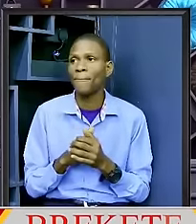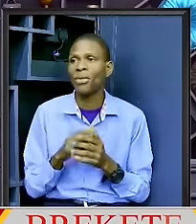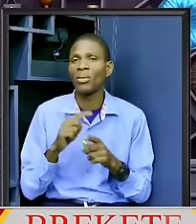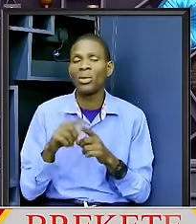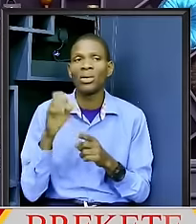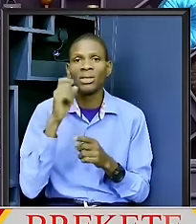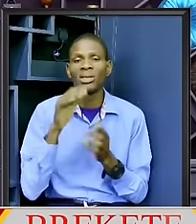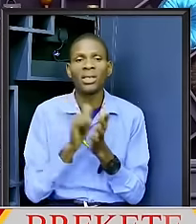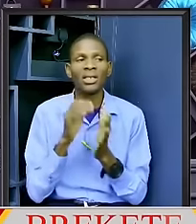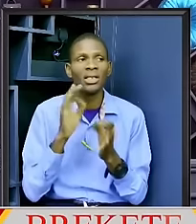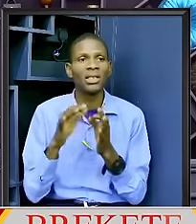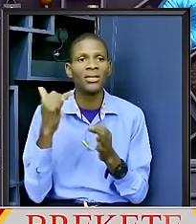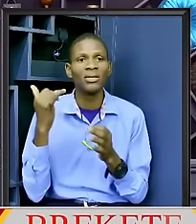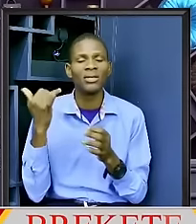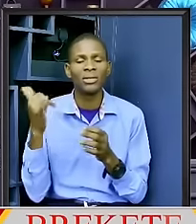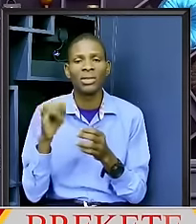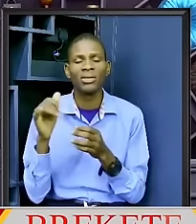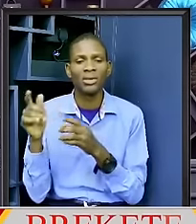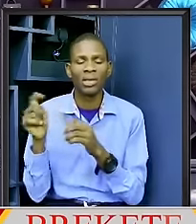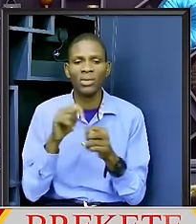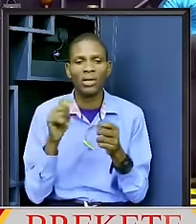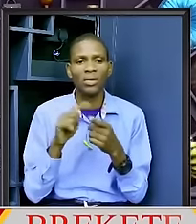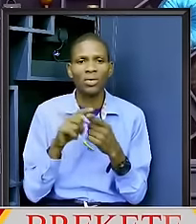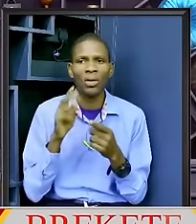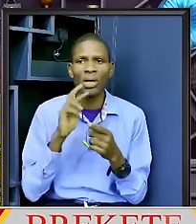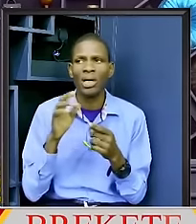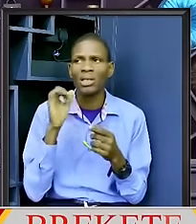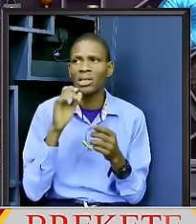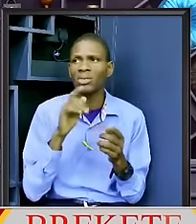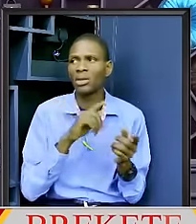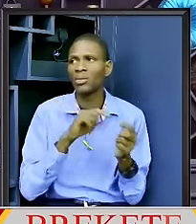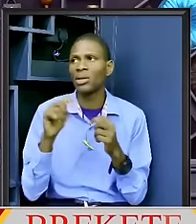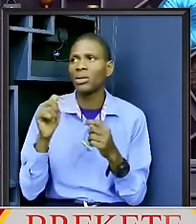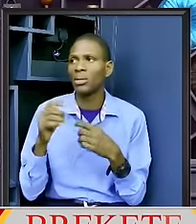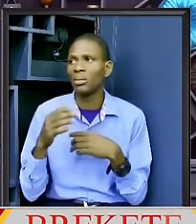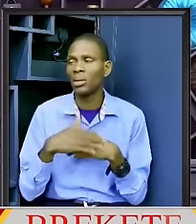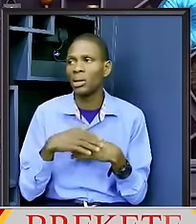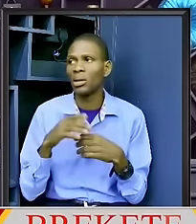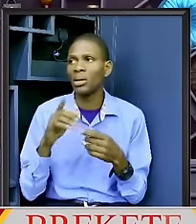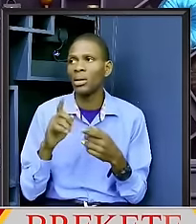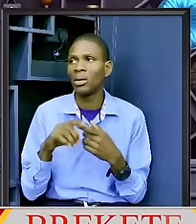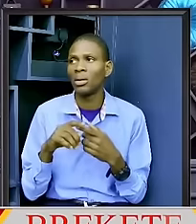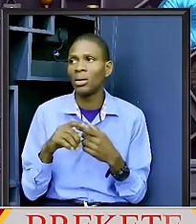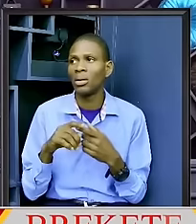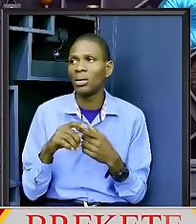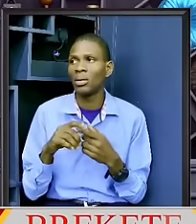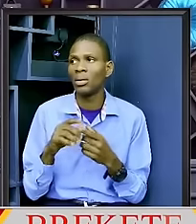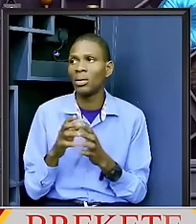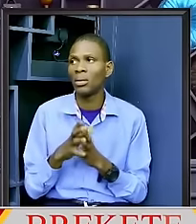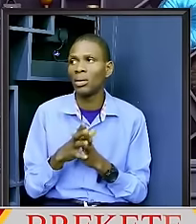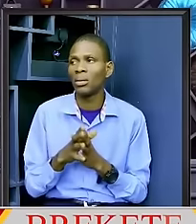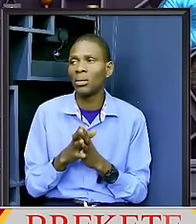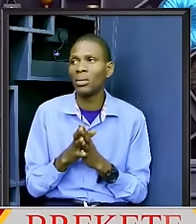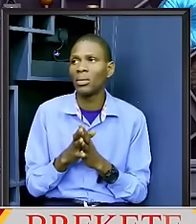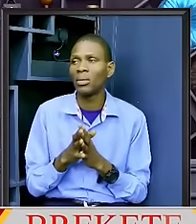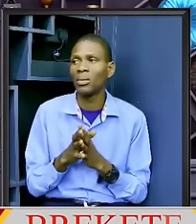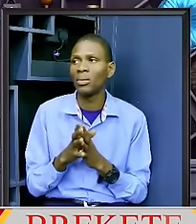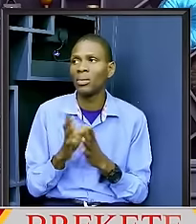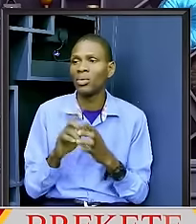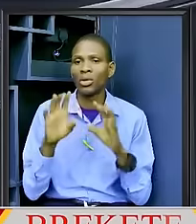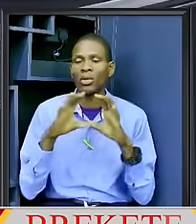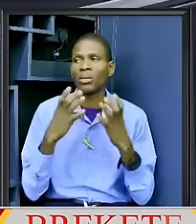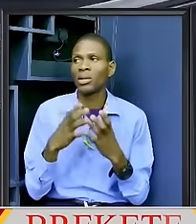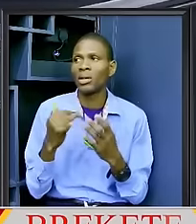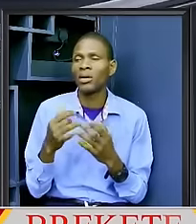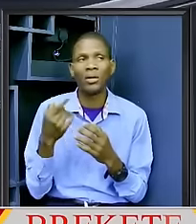But she said if they transfer to her, she they transfer back to the company. Give him the microphone. Give him the microphone.